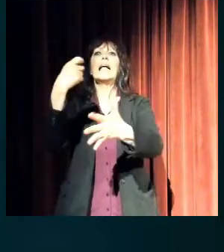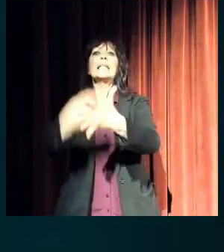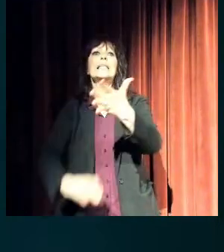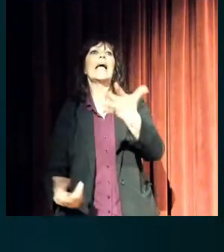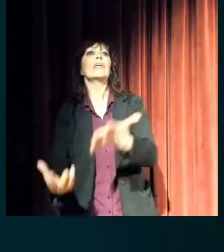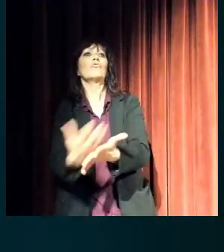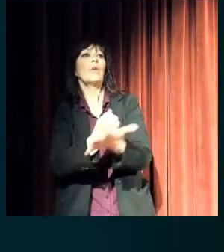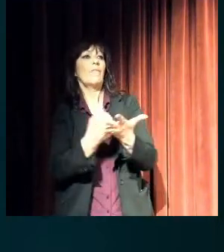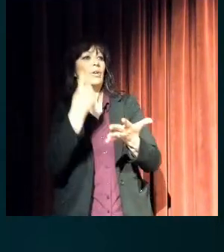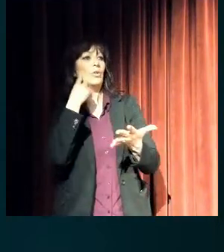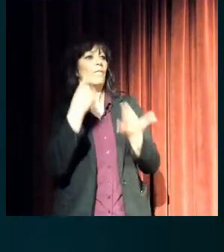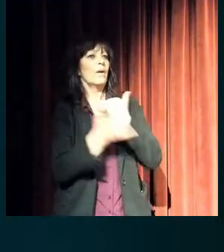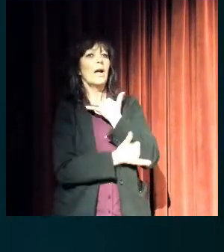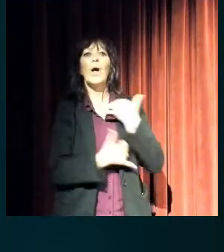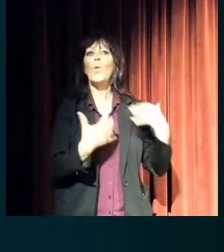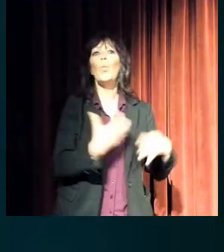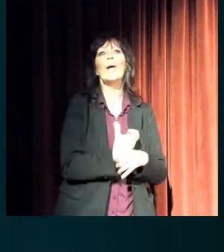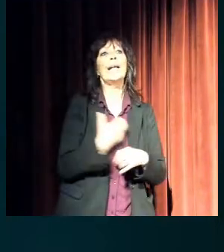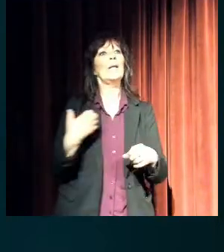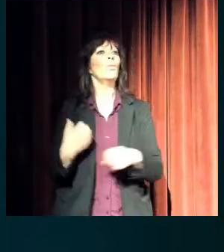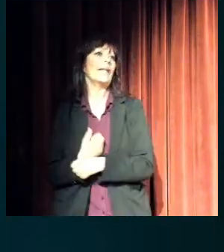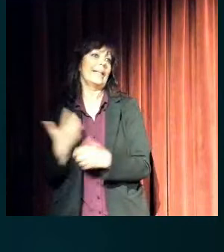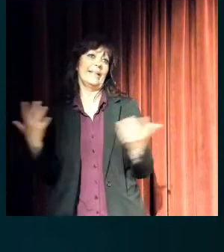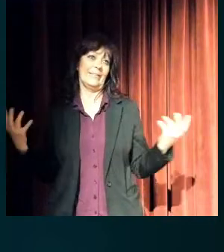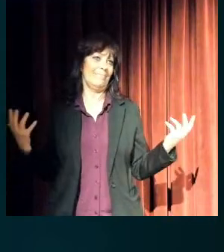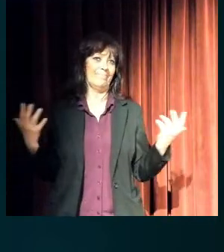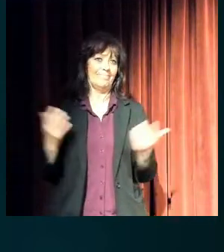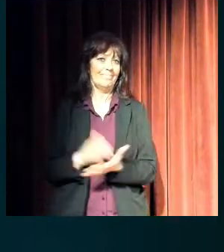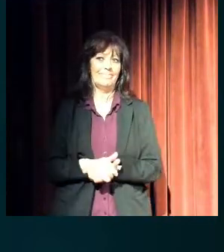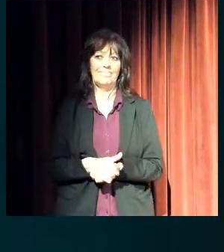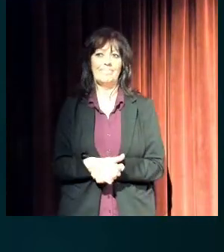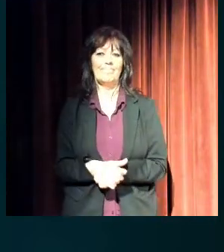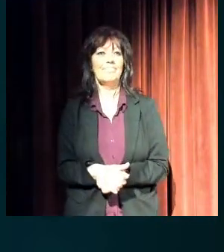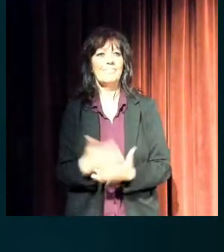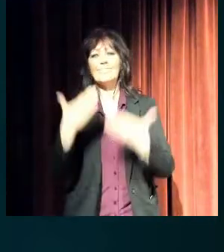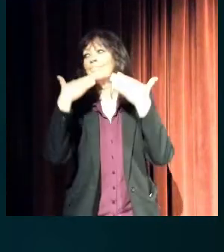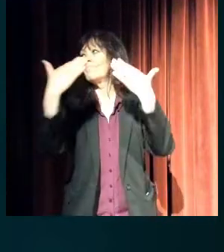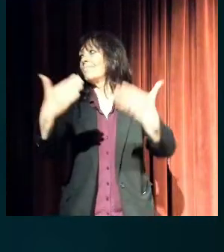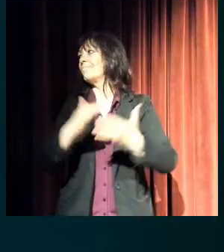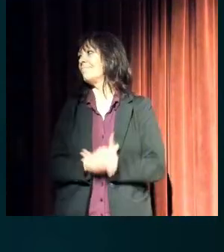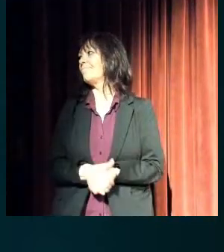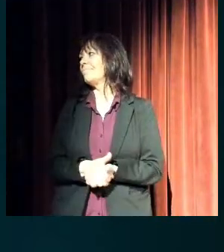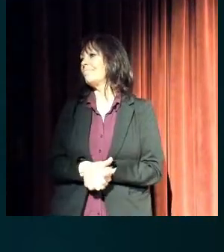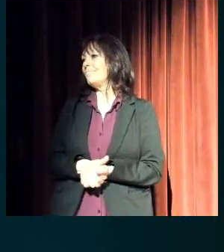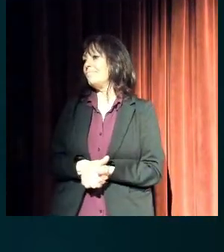for the county. A win all around. Thank you.